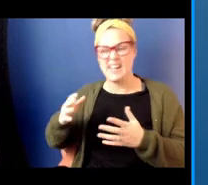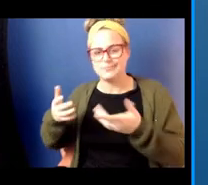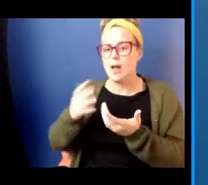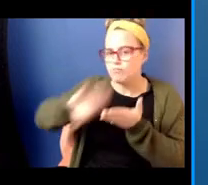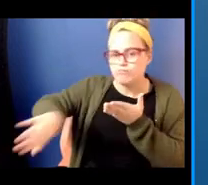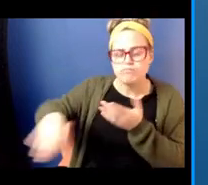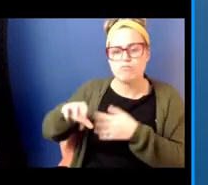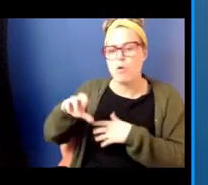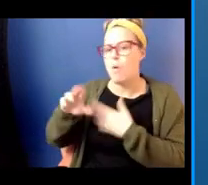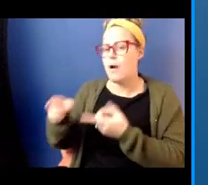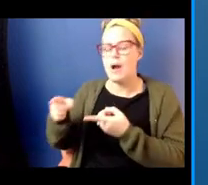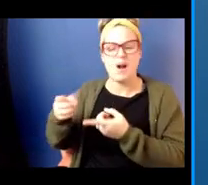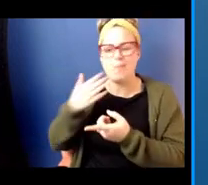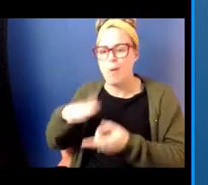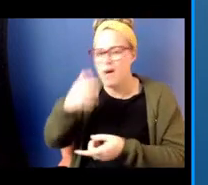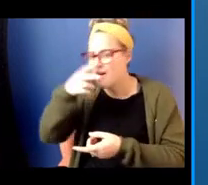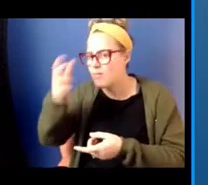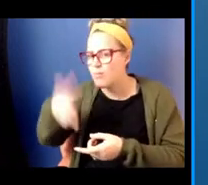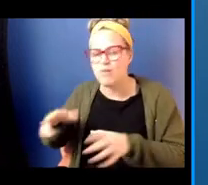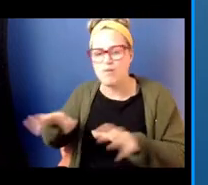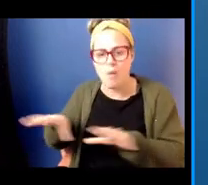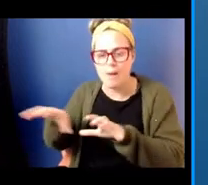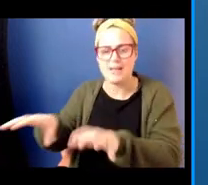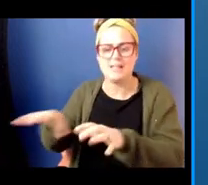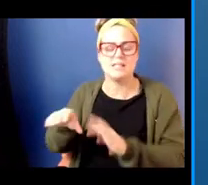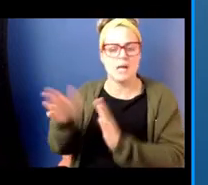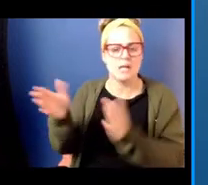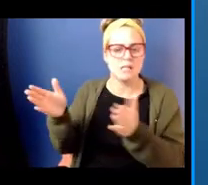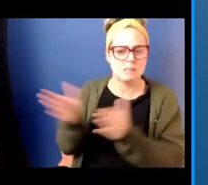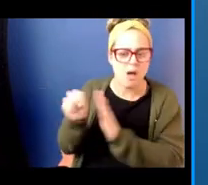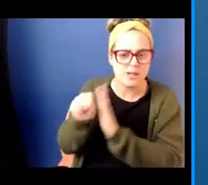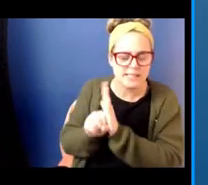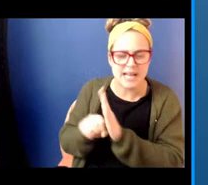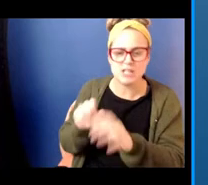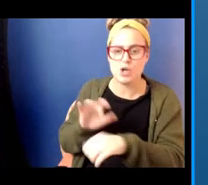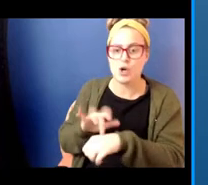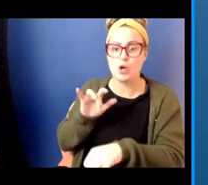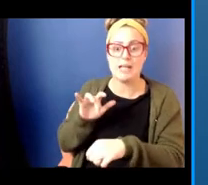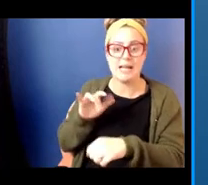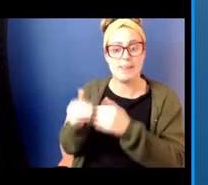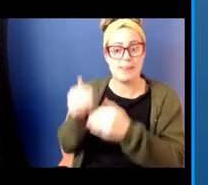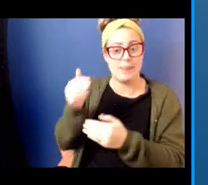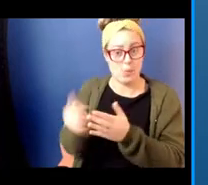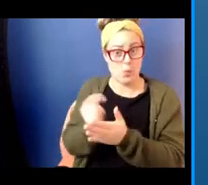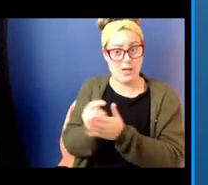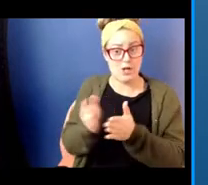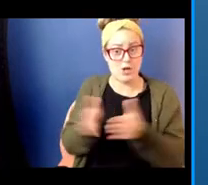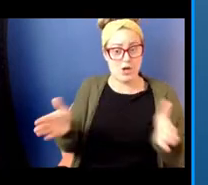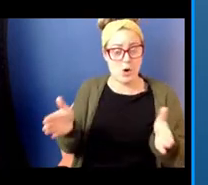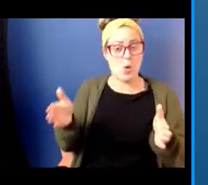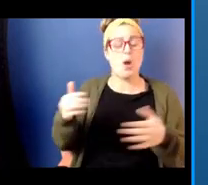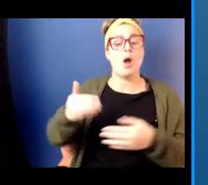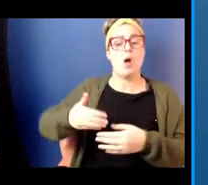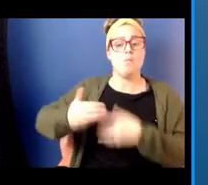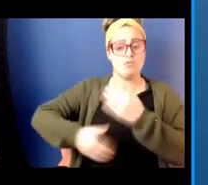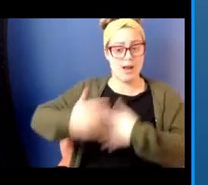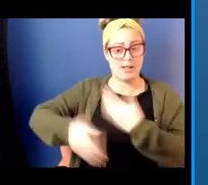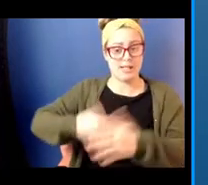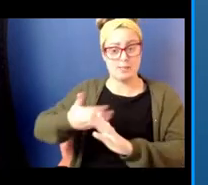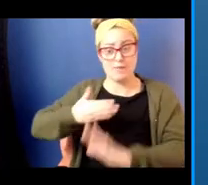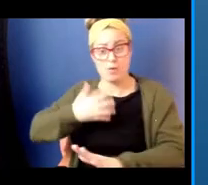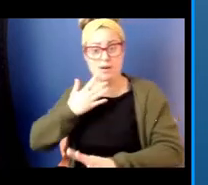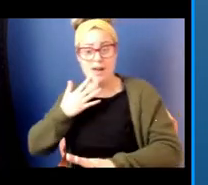early in the when in the process before voters of Color cast a vote as I said then